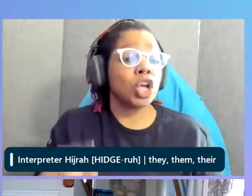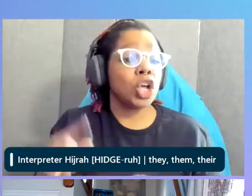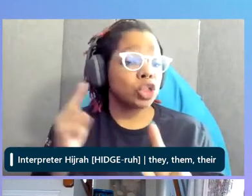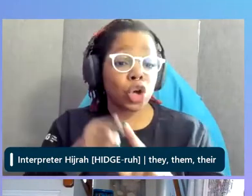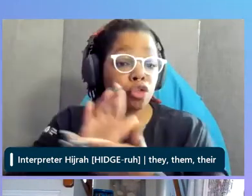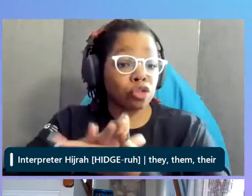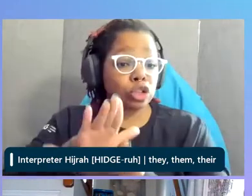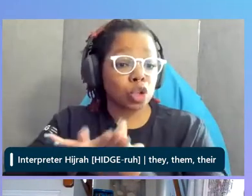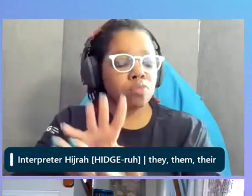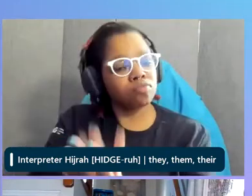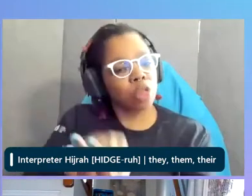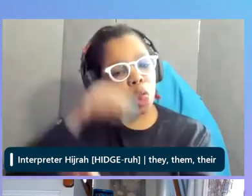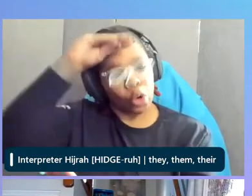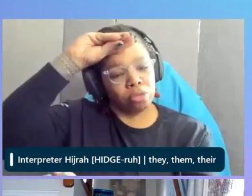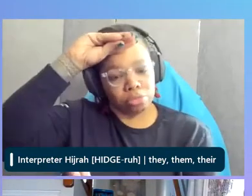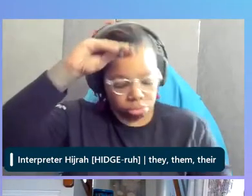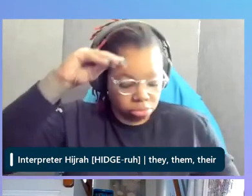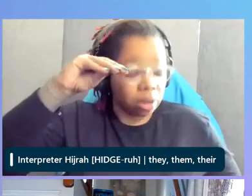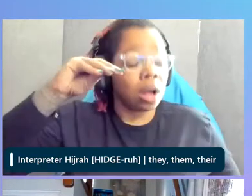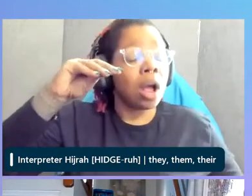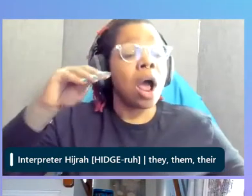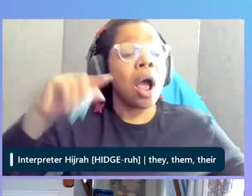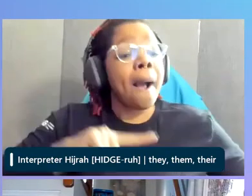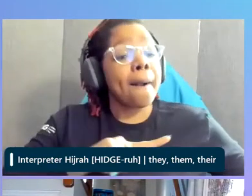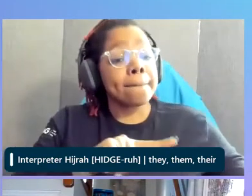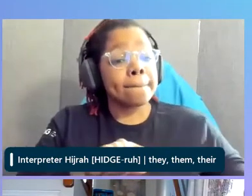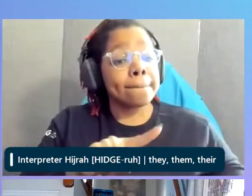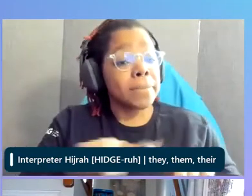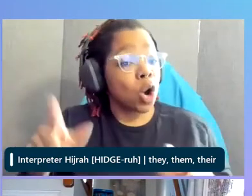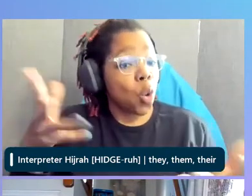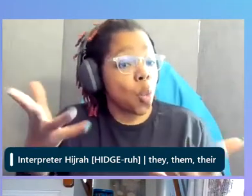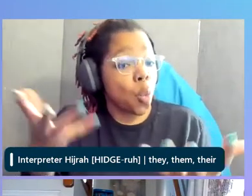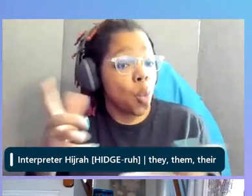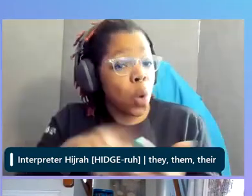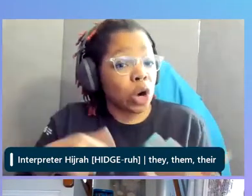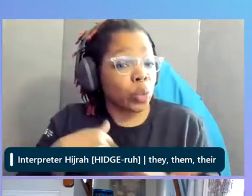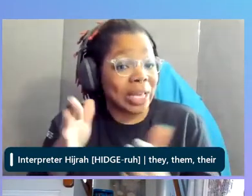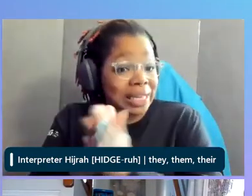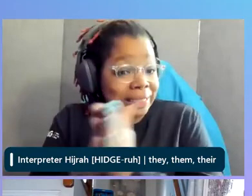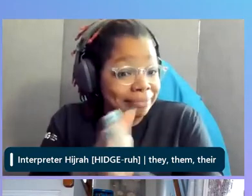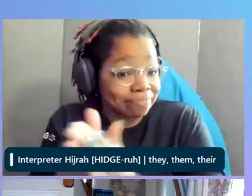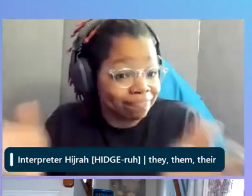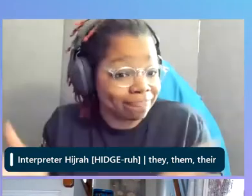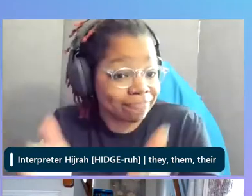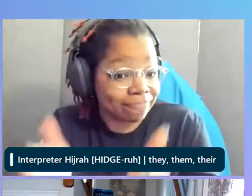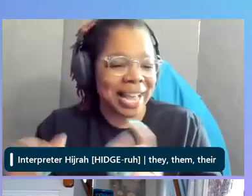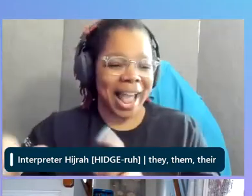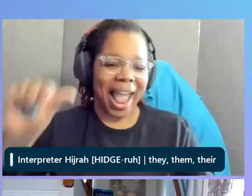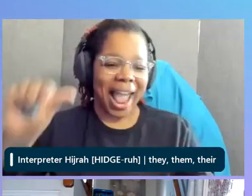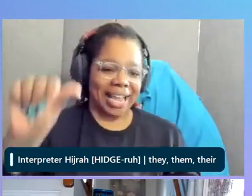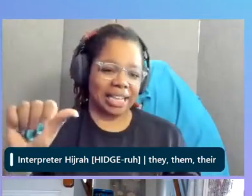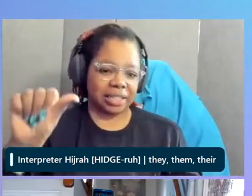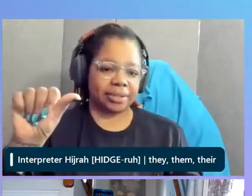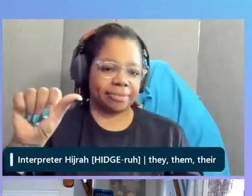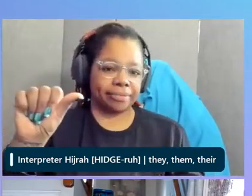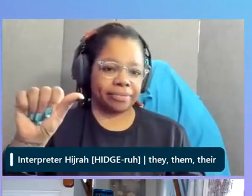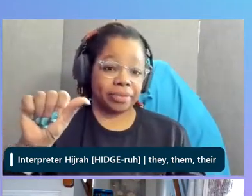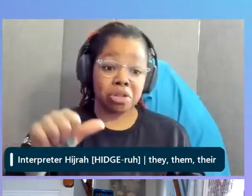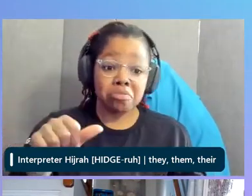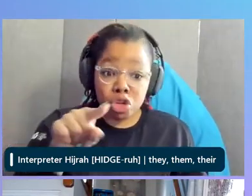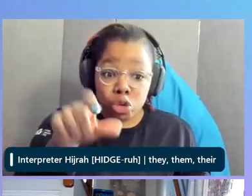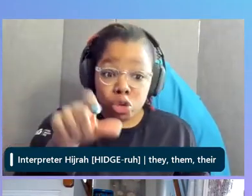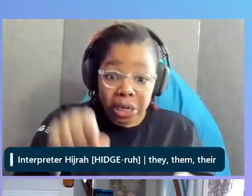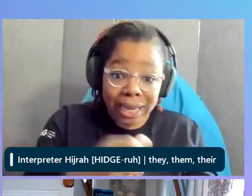school is to learn, but what we incentivize is getting A's. And the trick is, you can get an